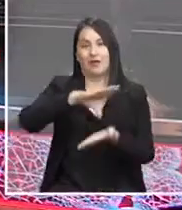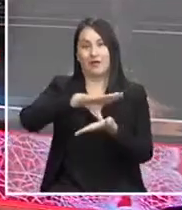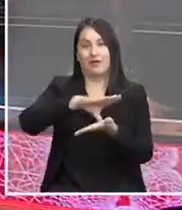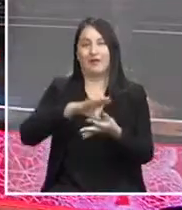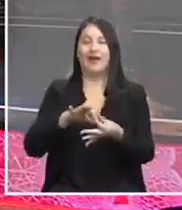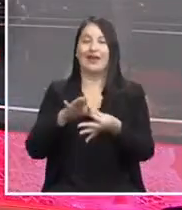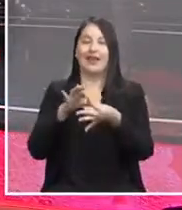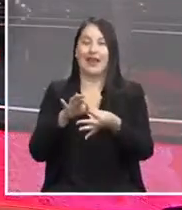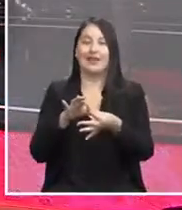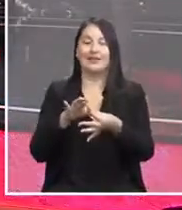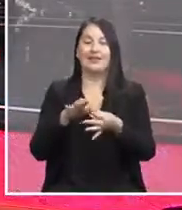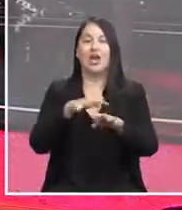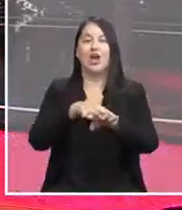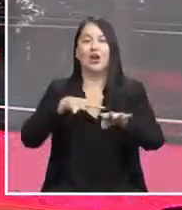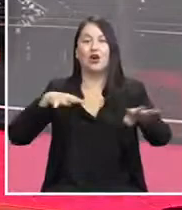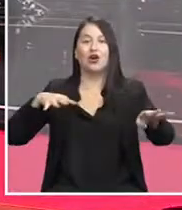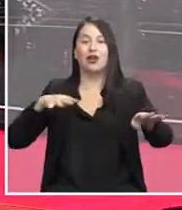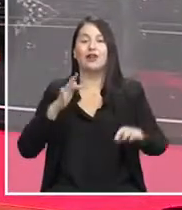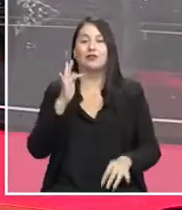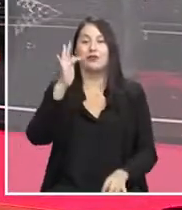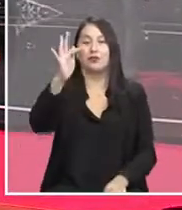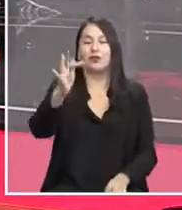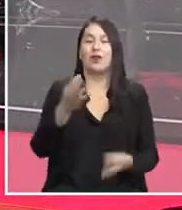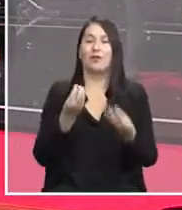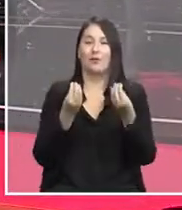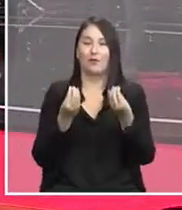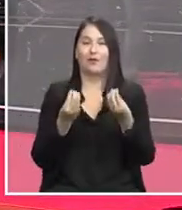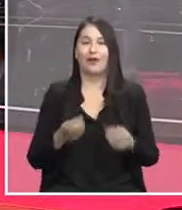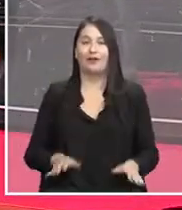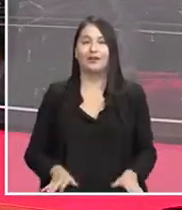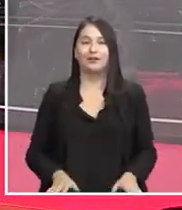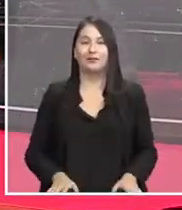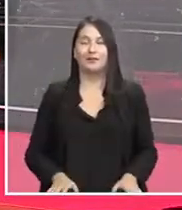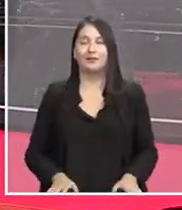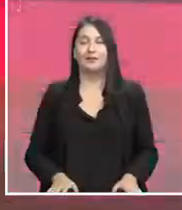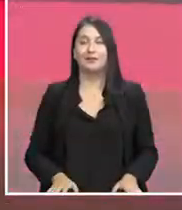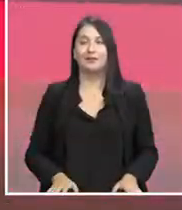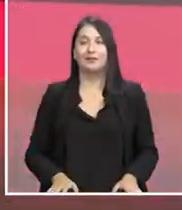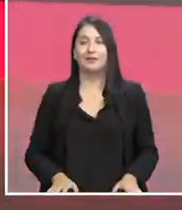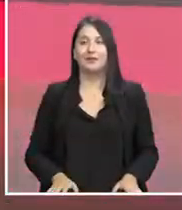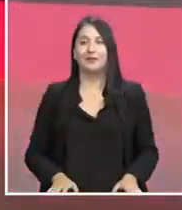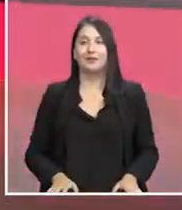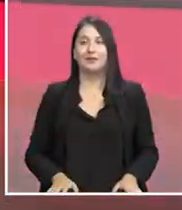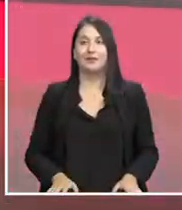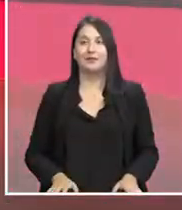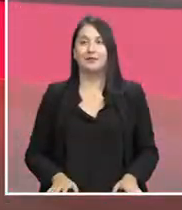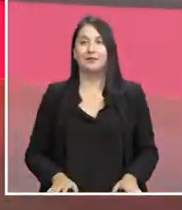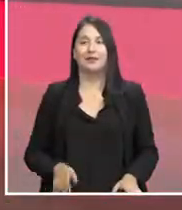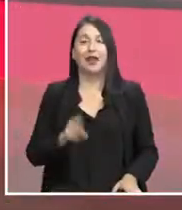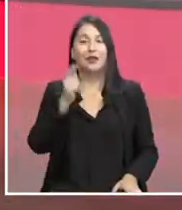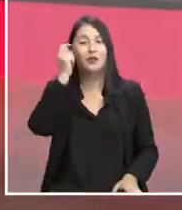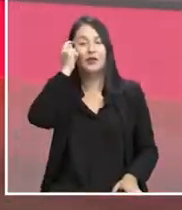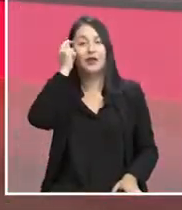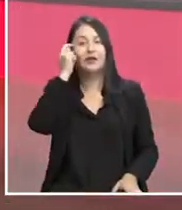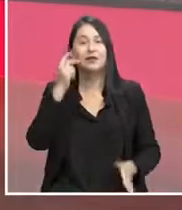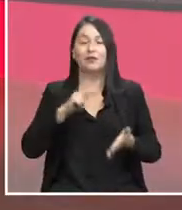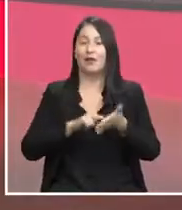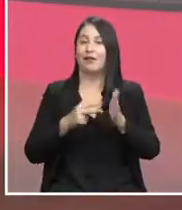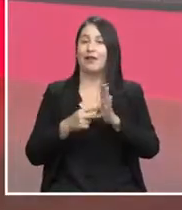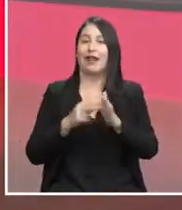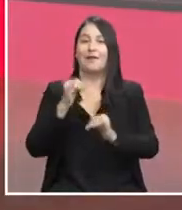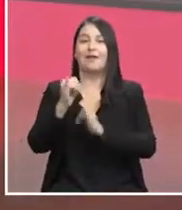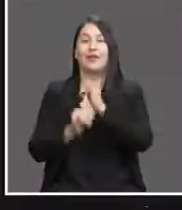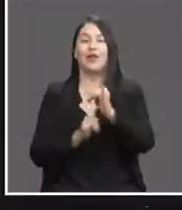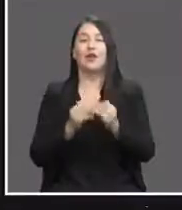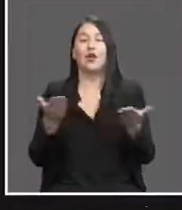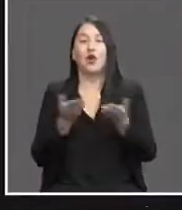Thanks, Olivier. Quien nos compartió su tesis respecto a los conflictos digitales, a cómo regular el